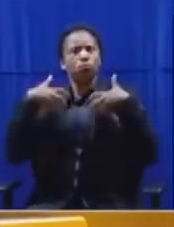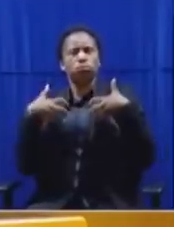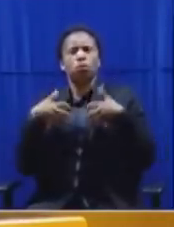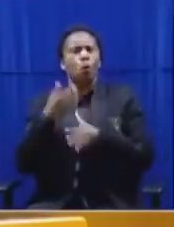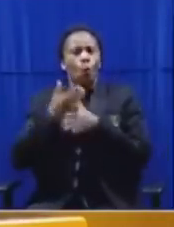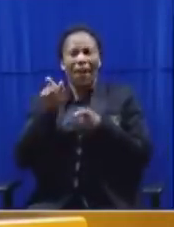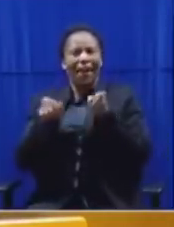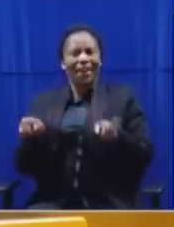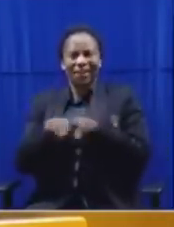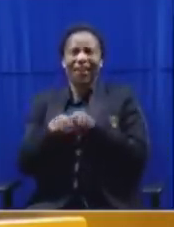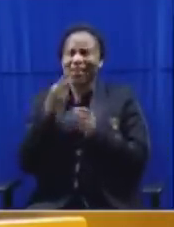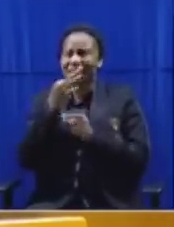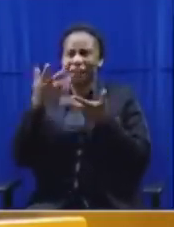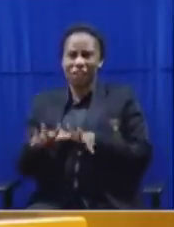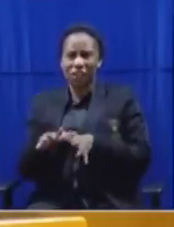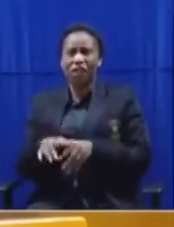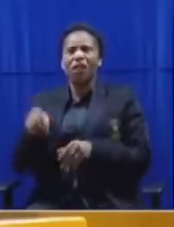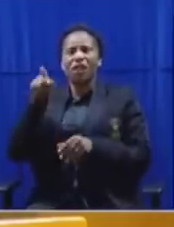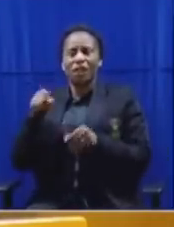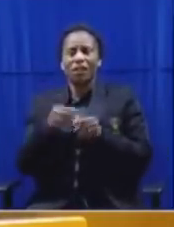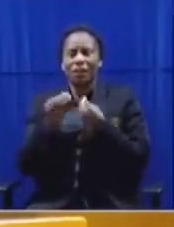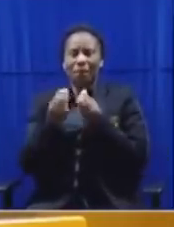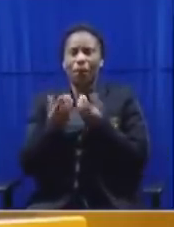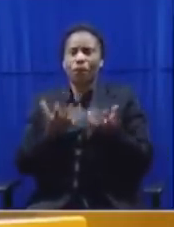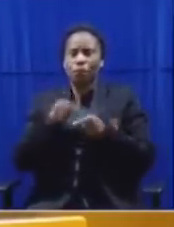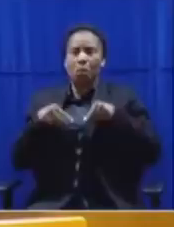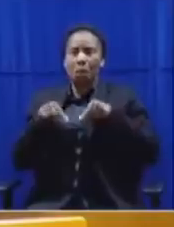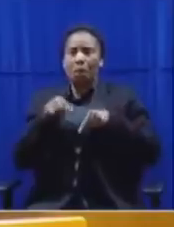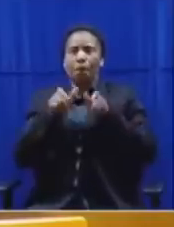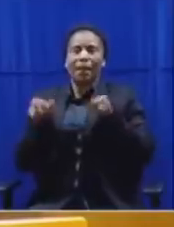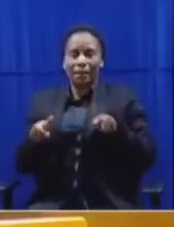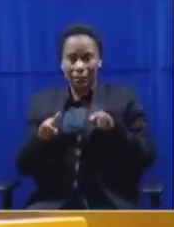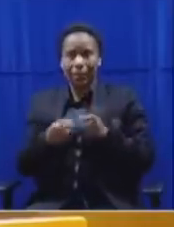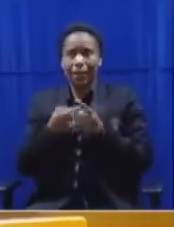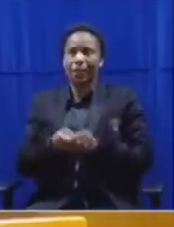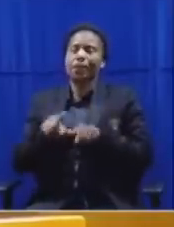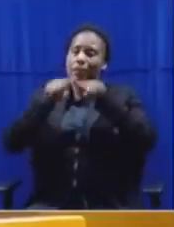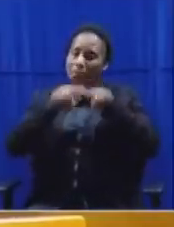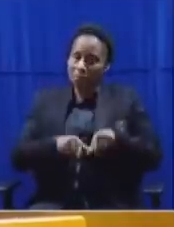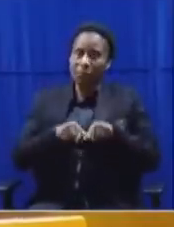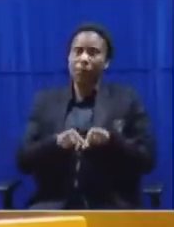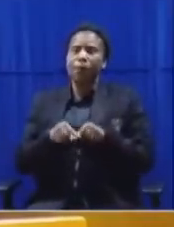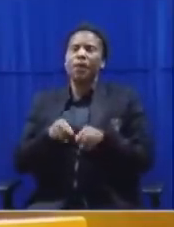portrayed. It's just a scarecrow which is fundamentally based on the racist distrust